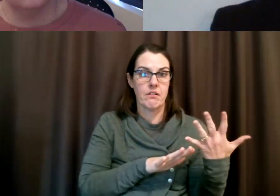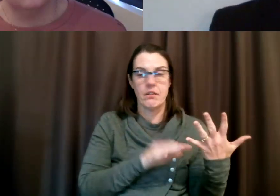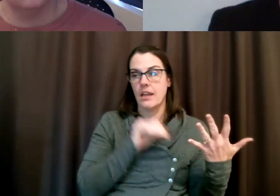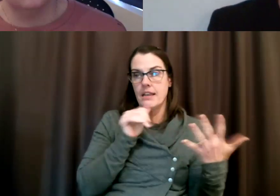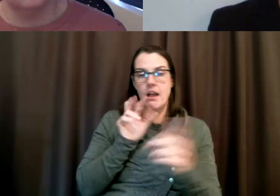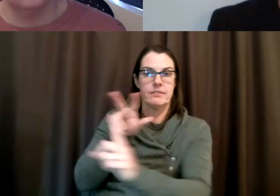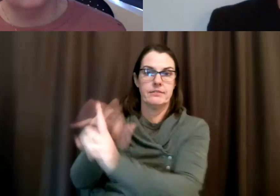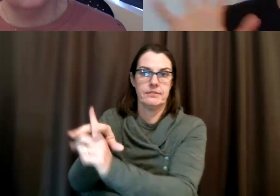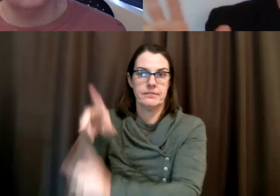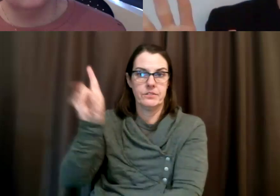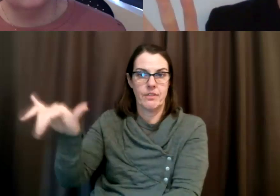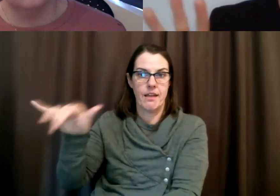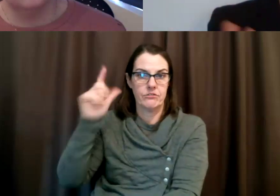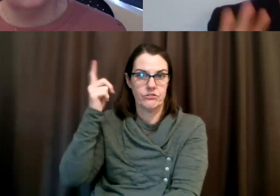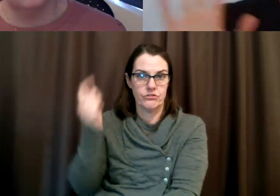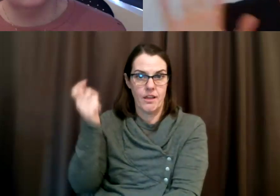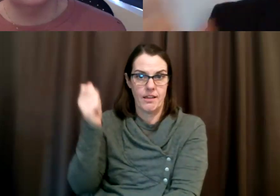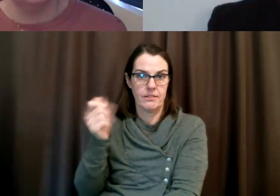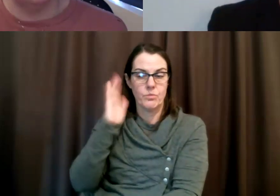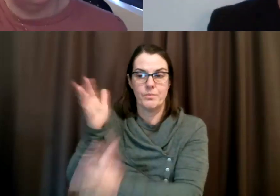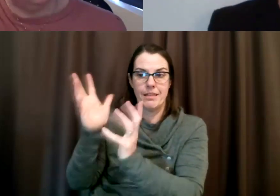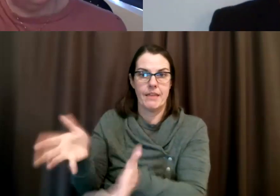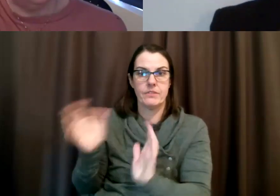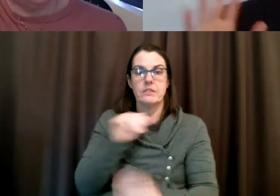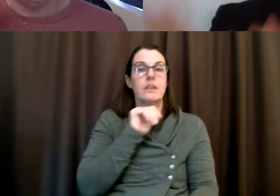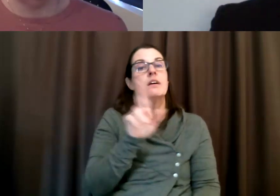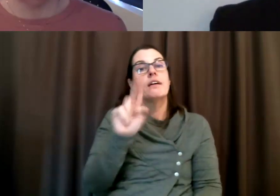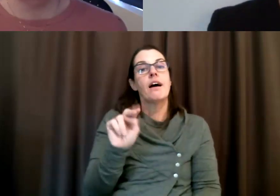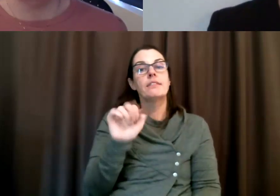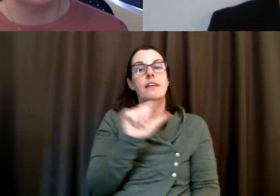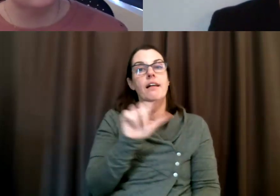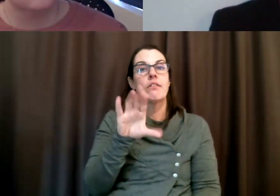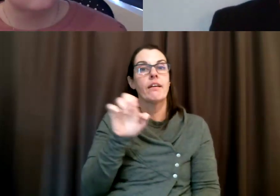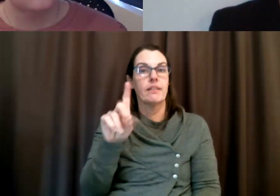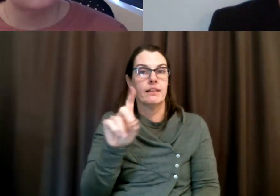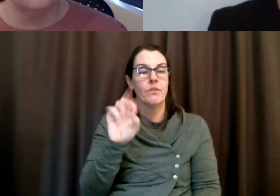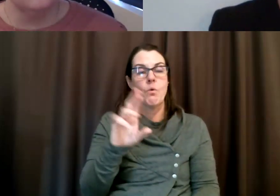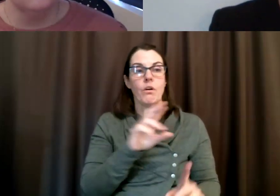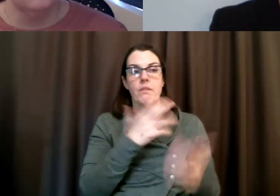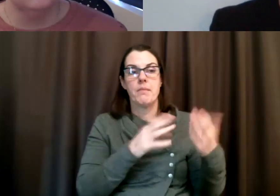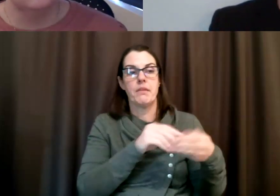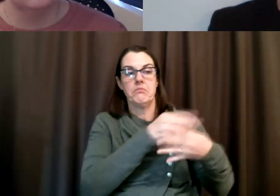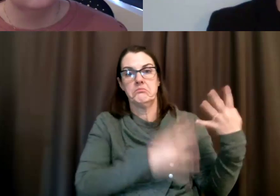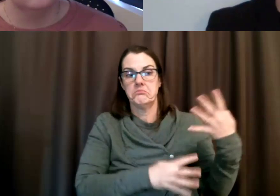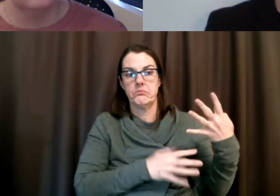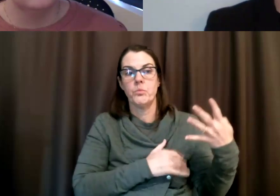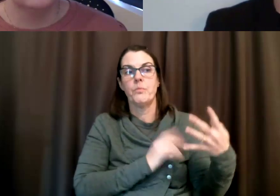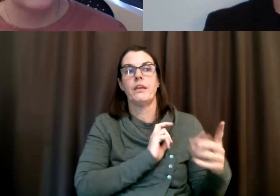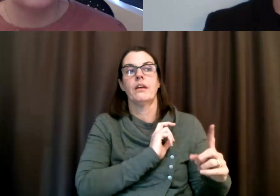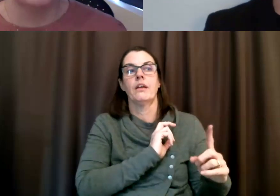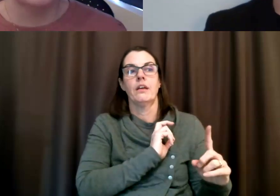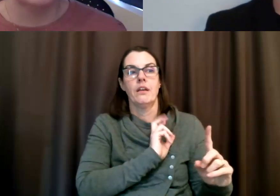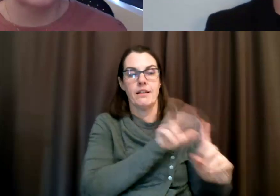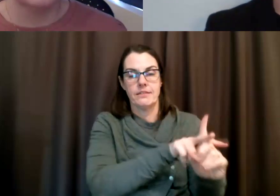be assigned to that grant. It'll just be left as unallocated, or it'll be allocated to another grant if applicable.